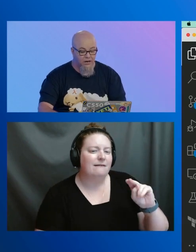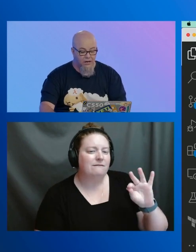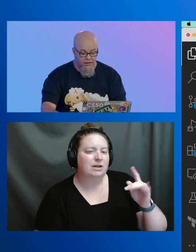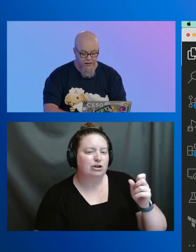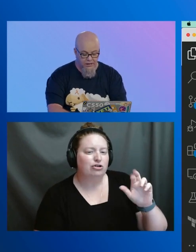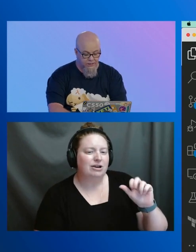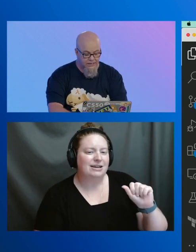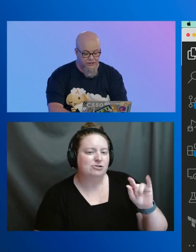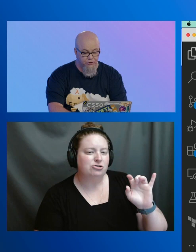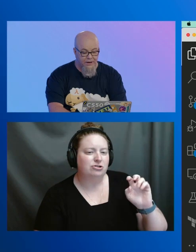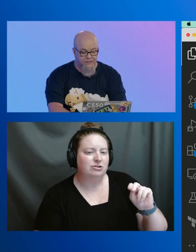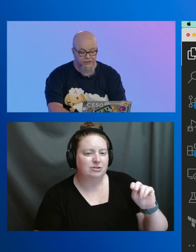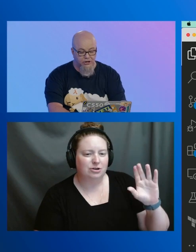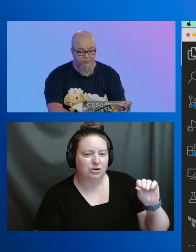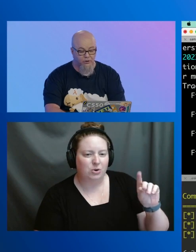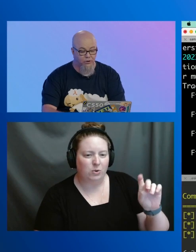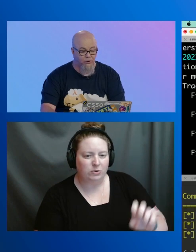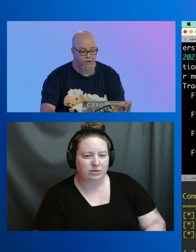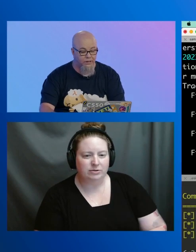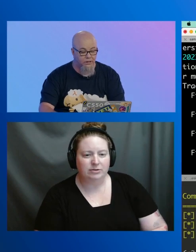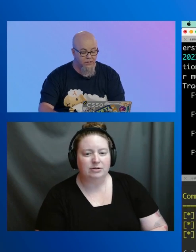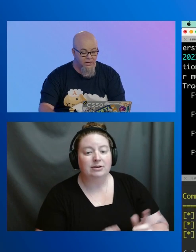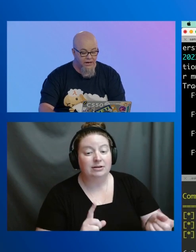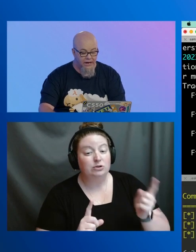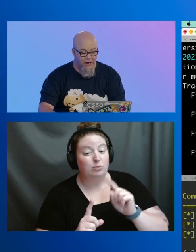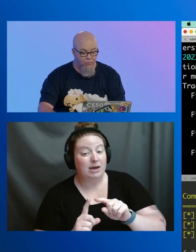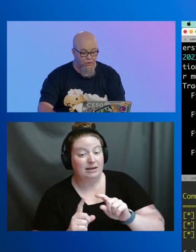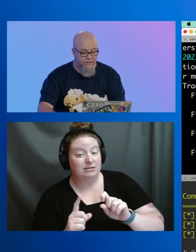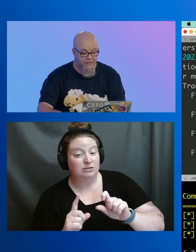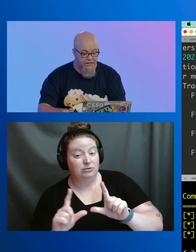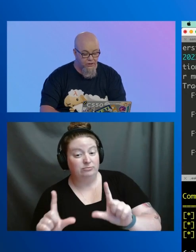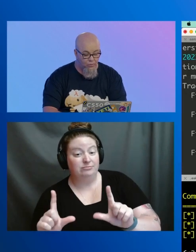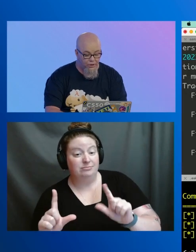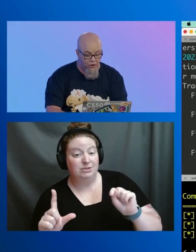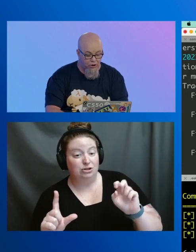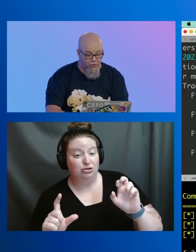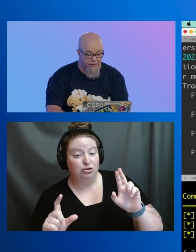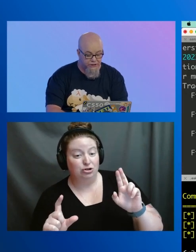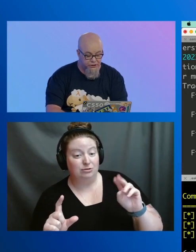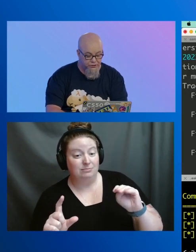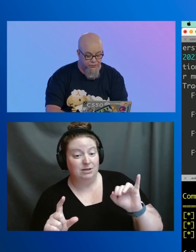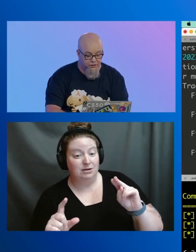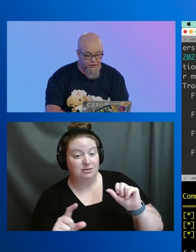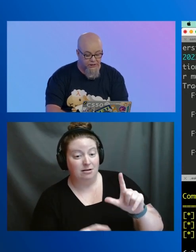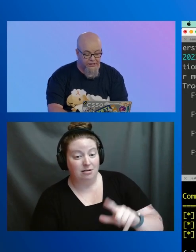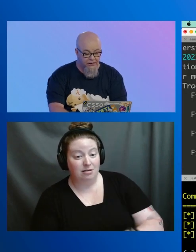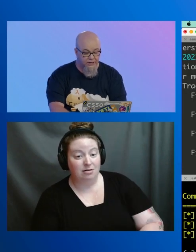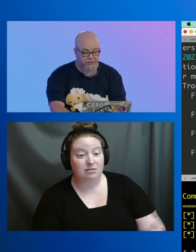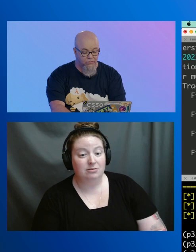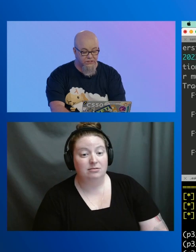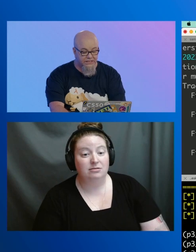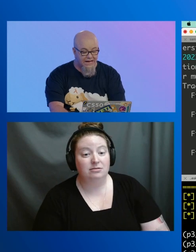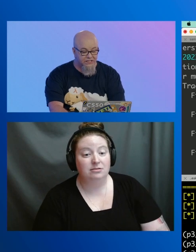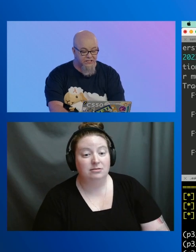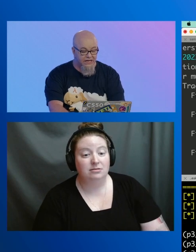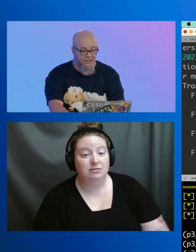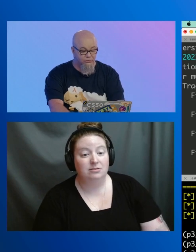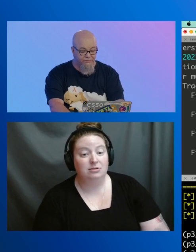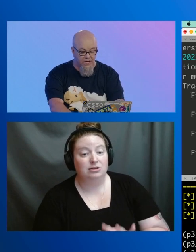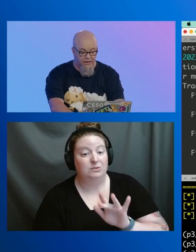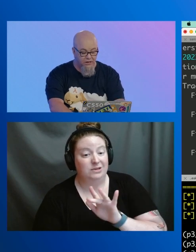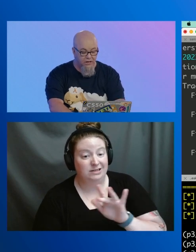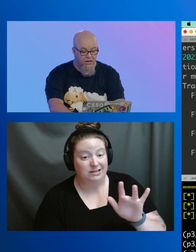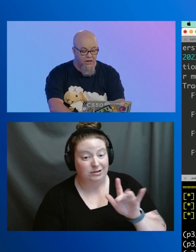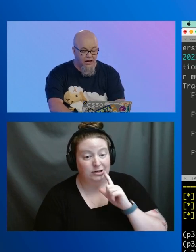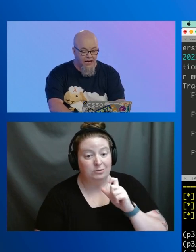here, and let's actually go back to the terminal real quick. And once again, we are going to clear it. So we're going to stash any changes